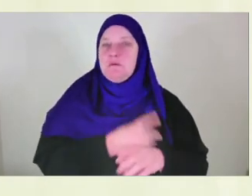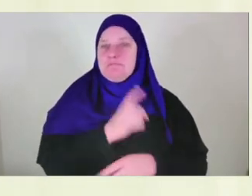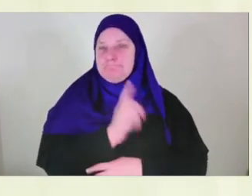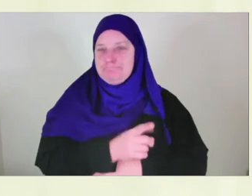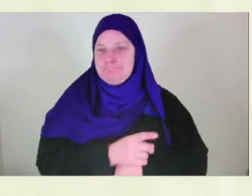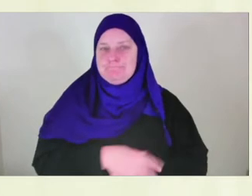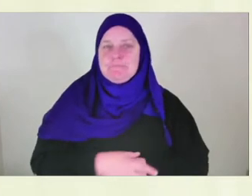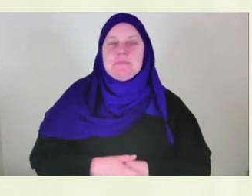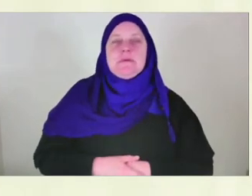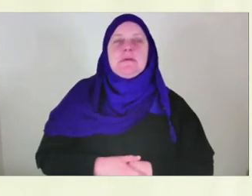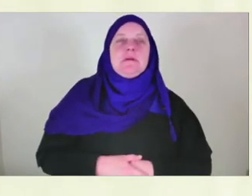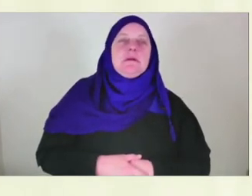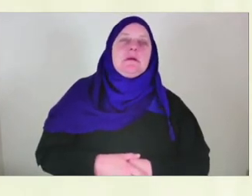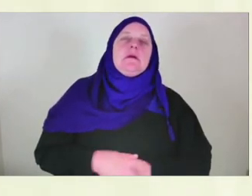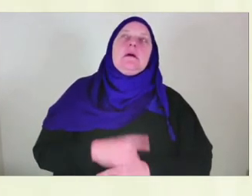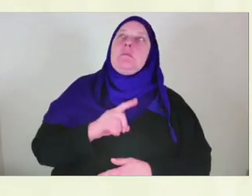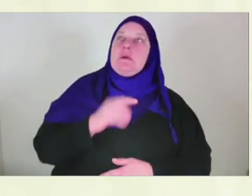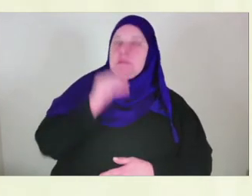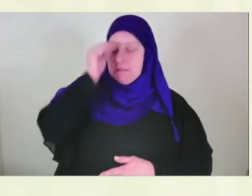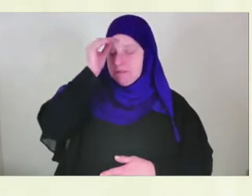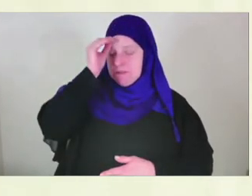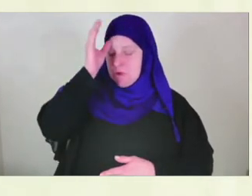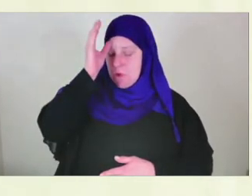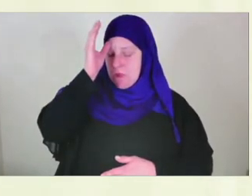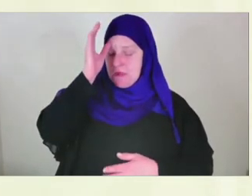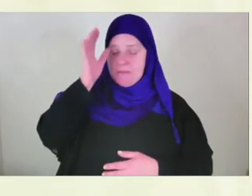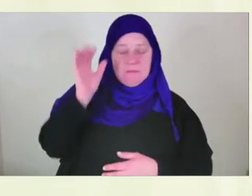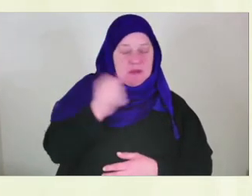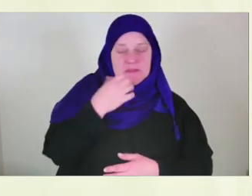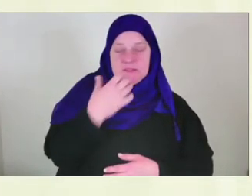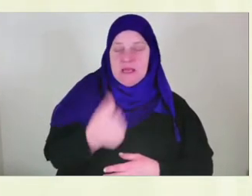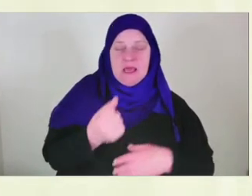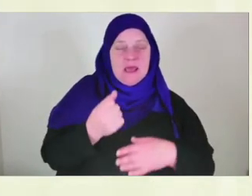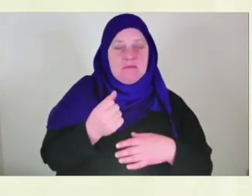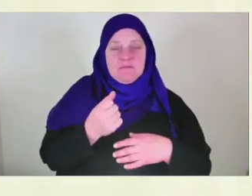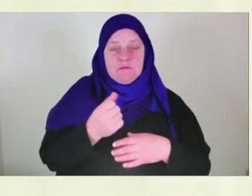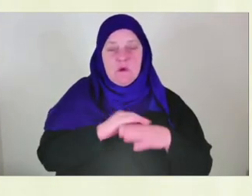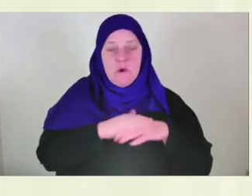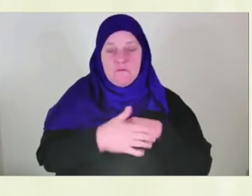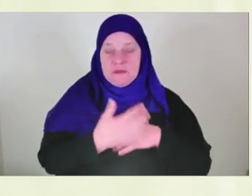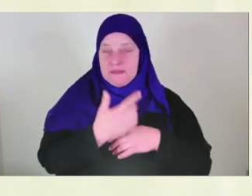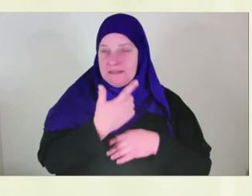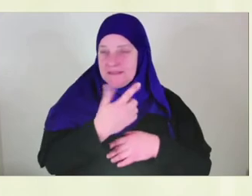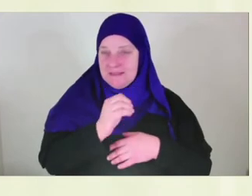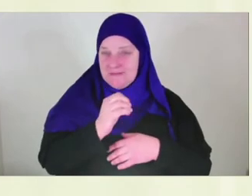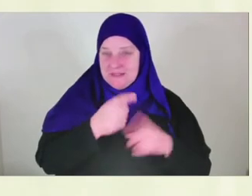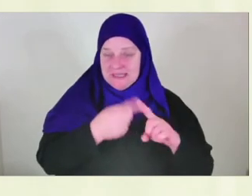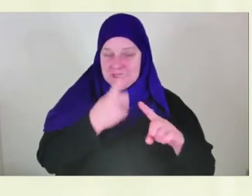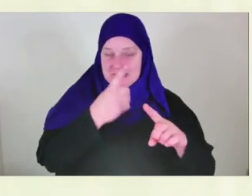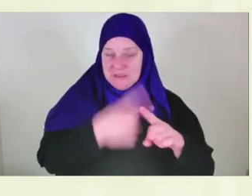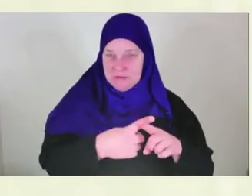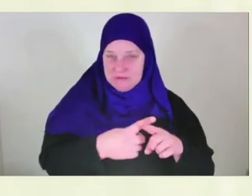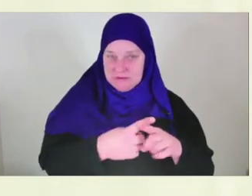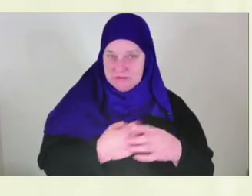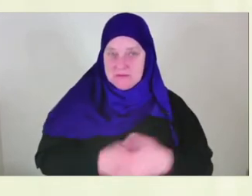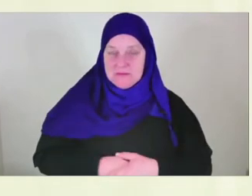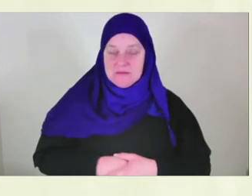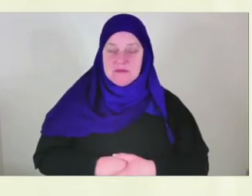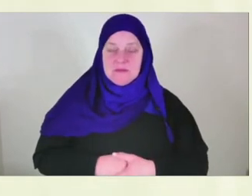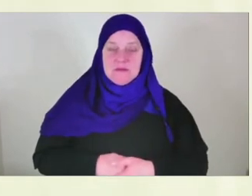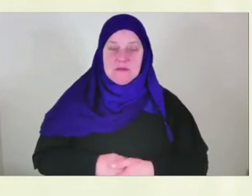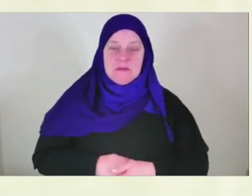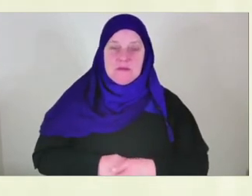problem now, when someone puts a doubt into someone's head, automatically they refrain from